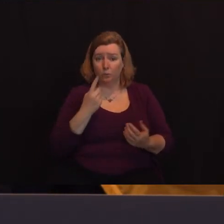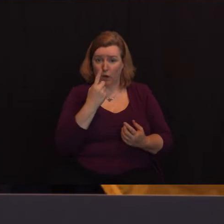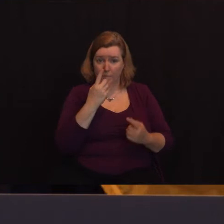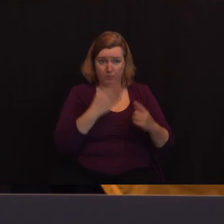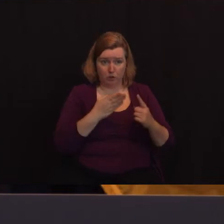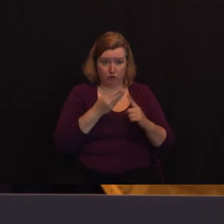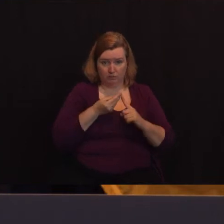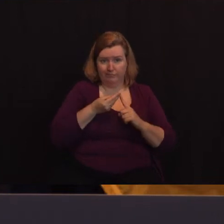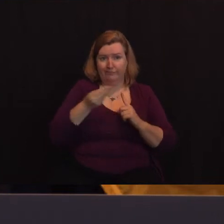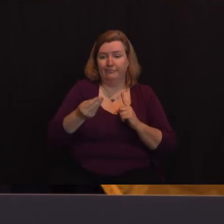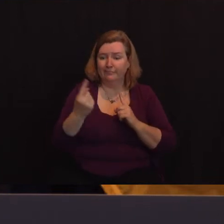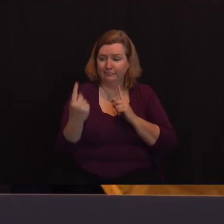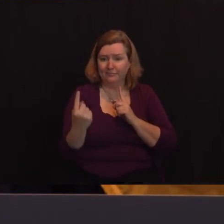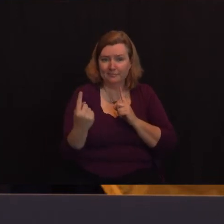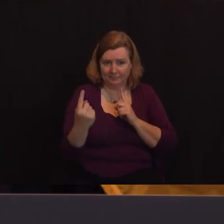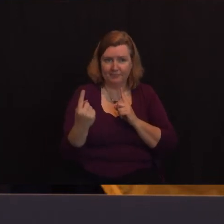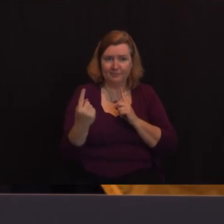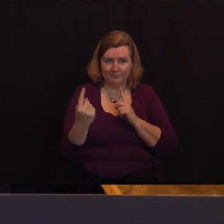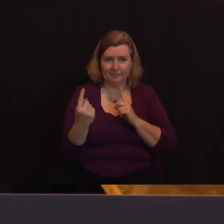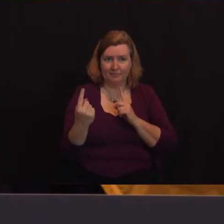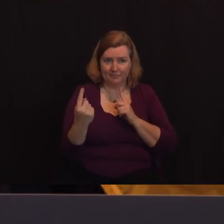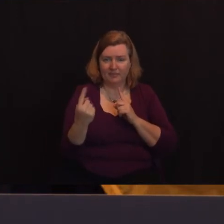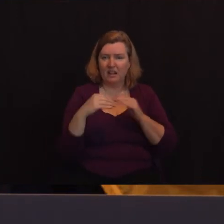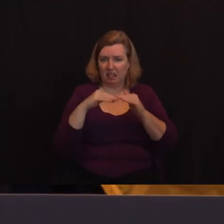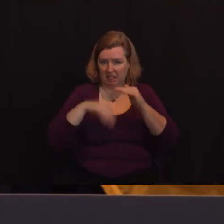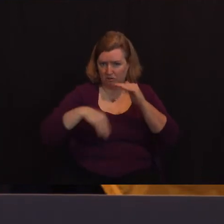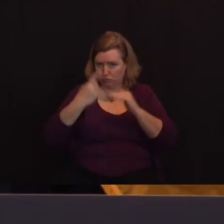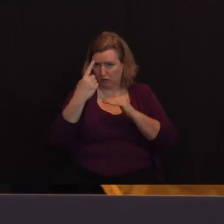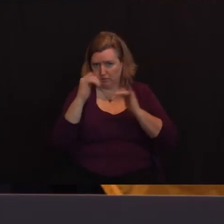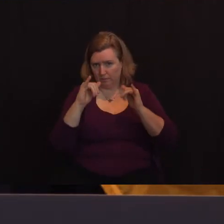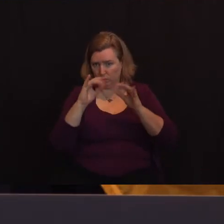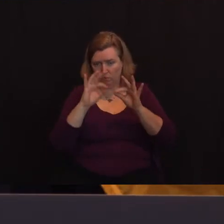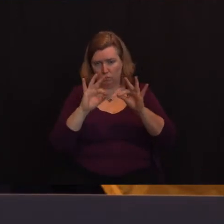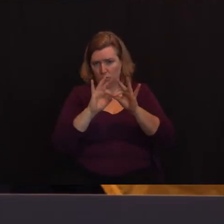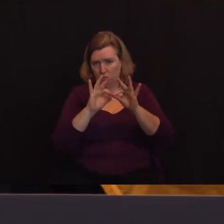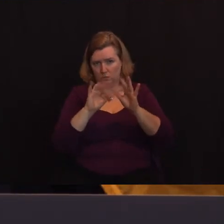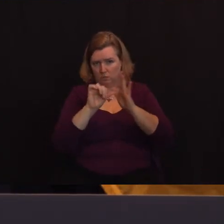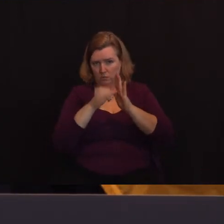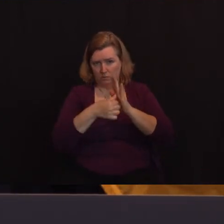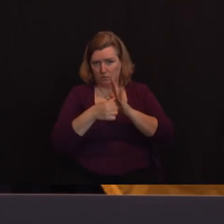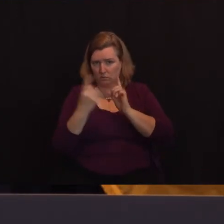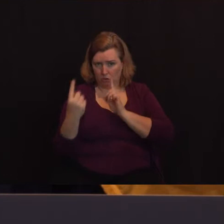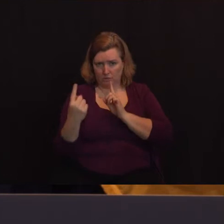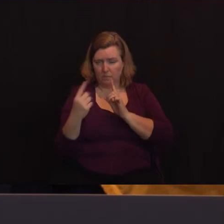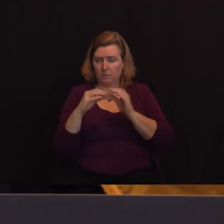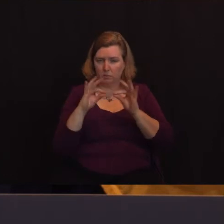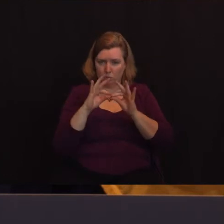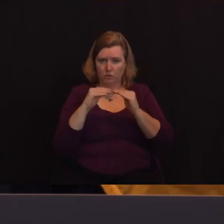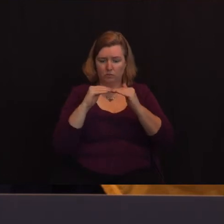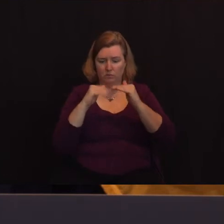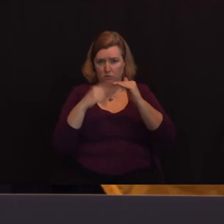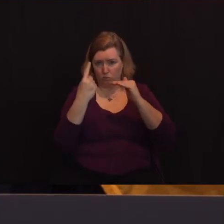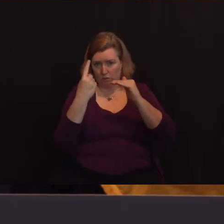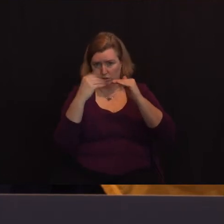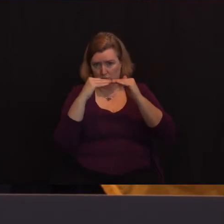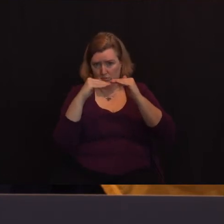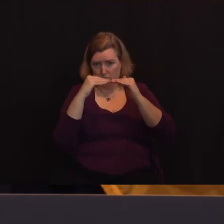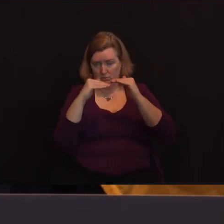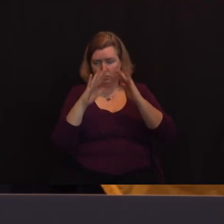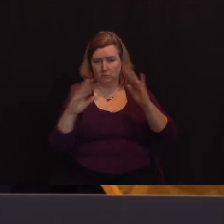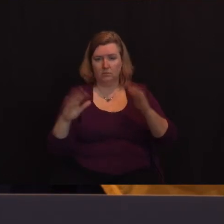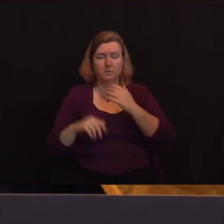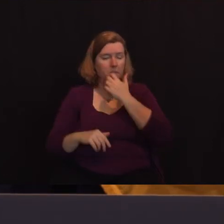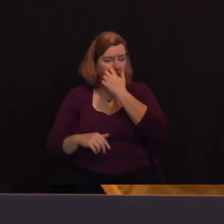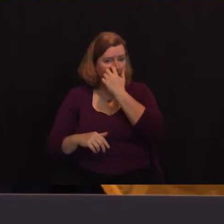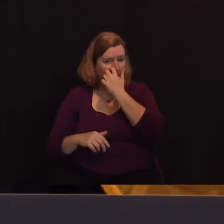infected for every person that is. Other health metrics, how do we feel about them? I defer all of this to you